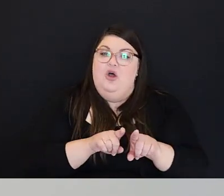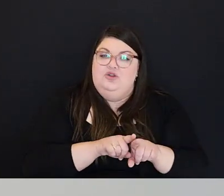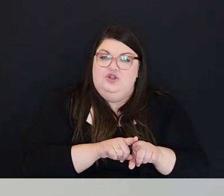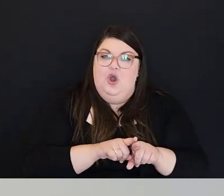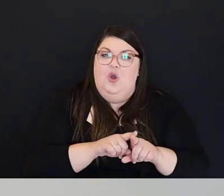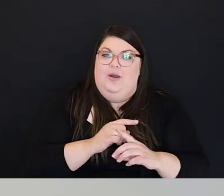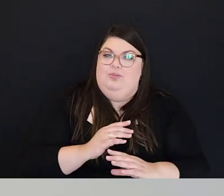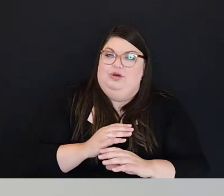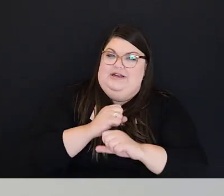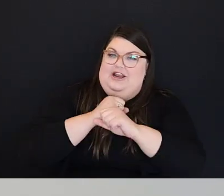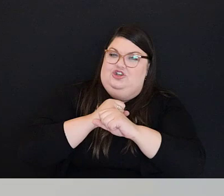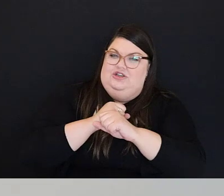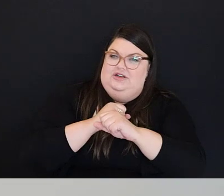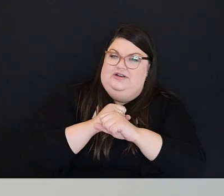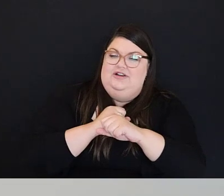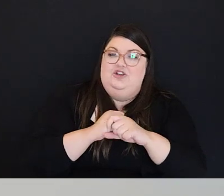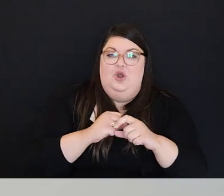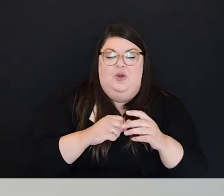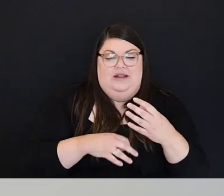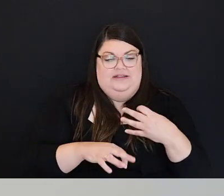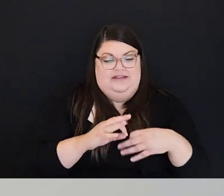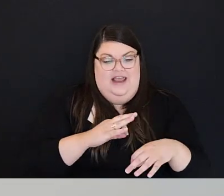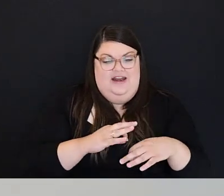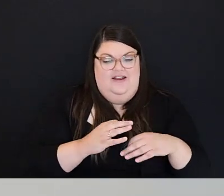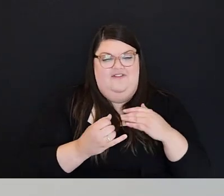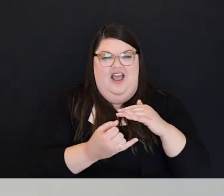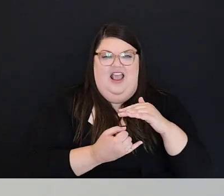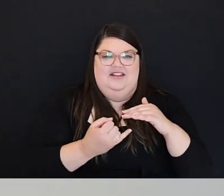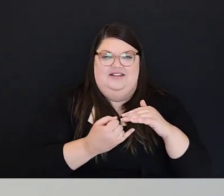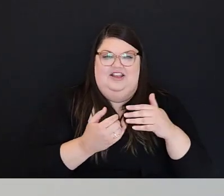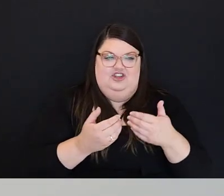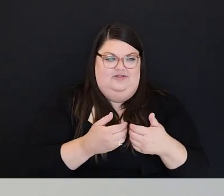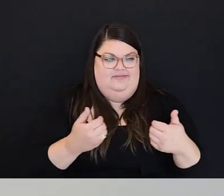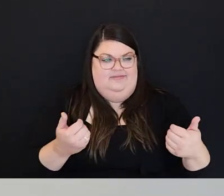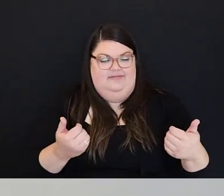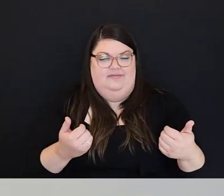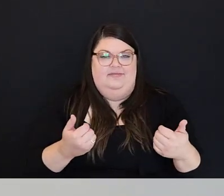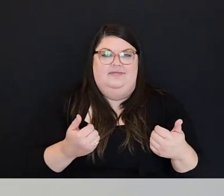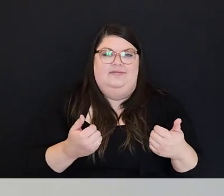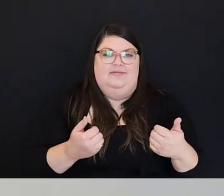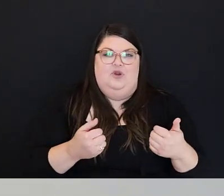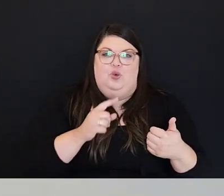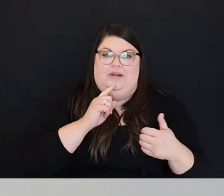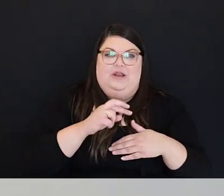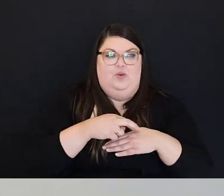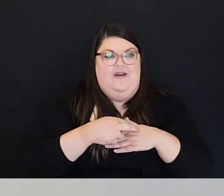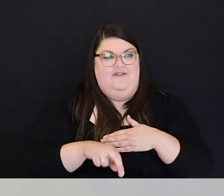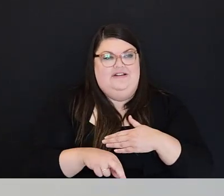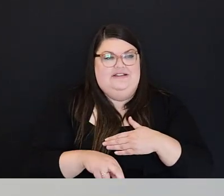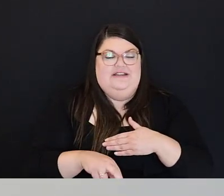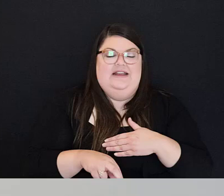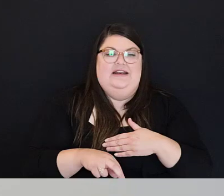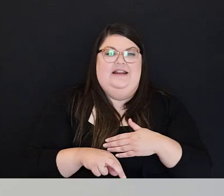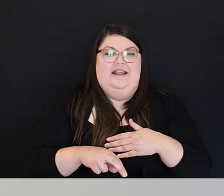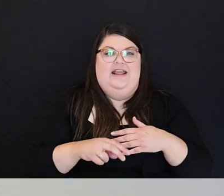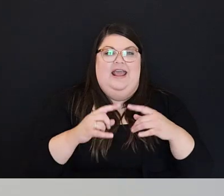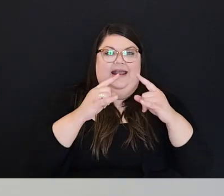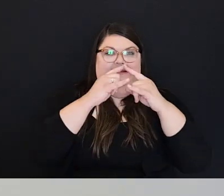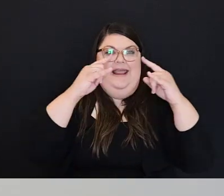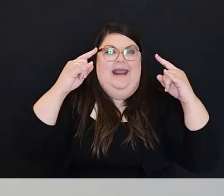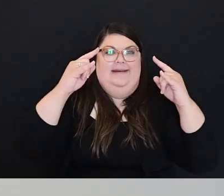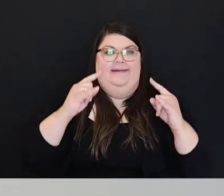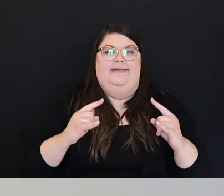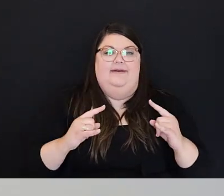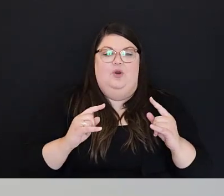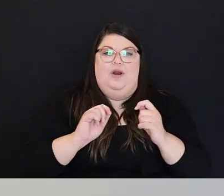them isolated or referencing really deliberately the structures of the tents or of how